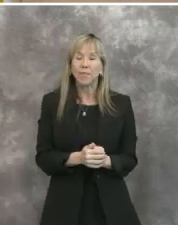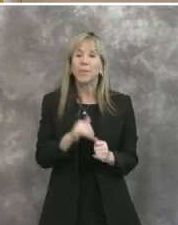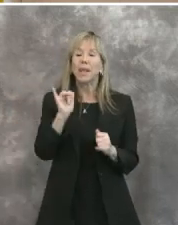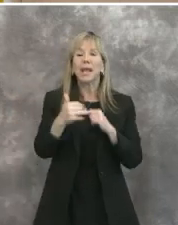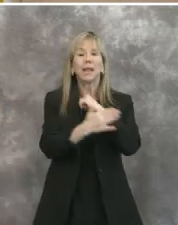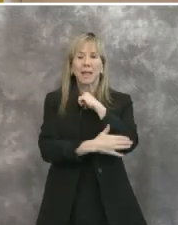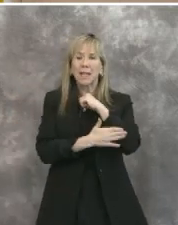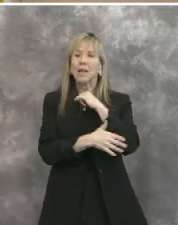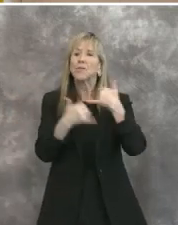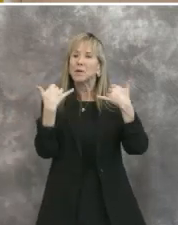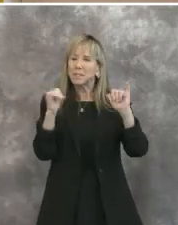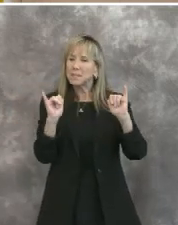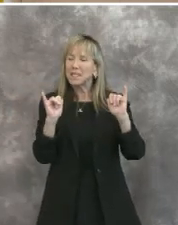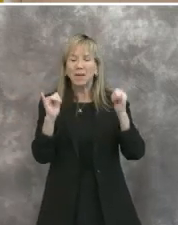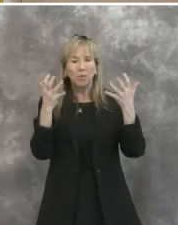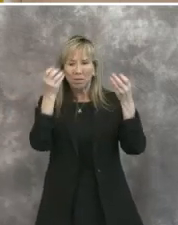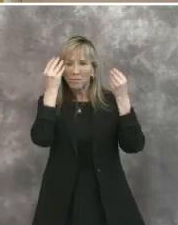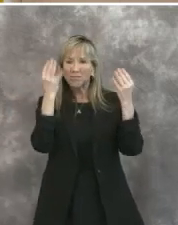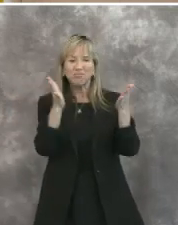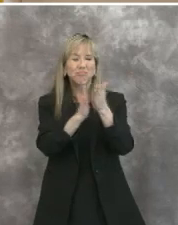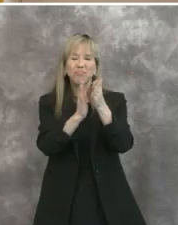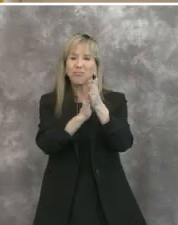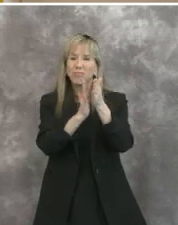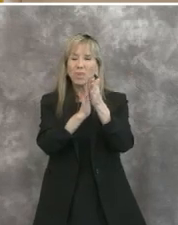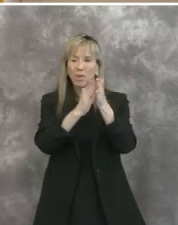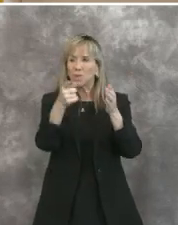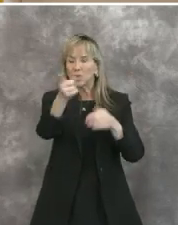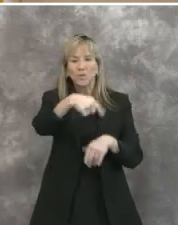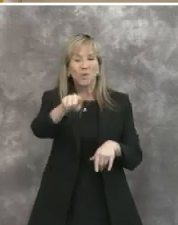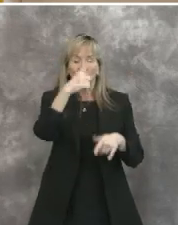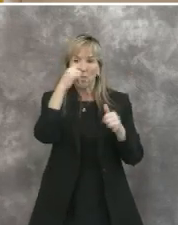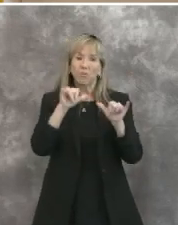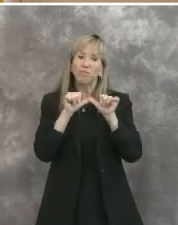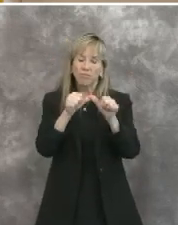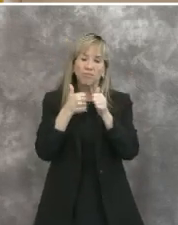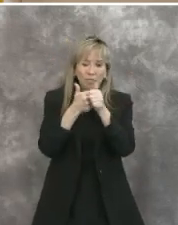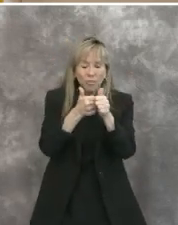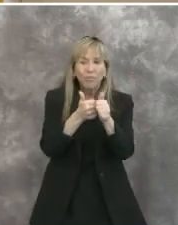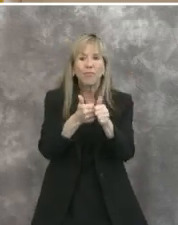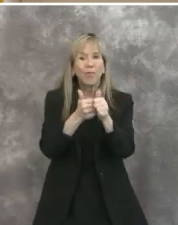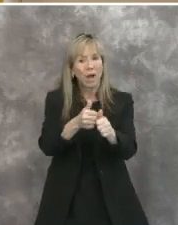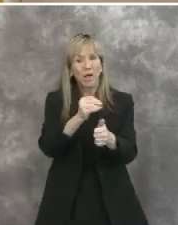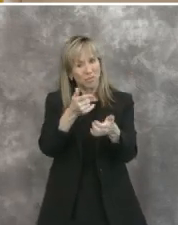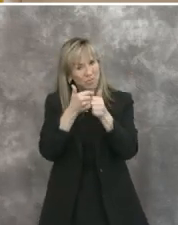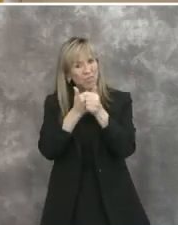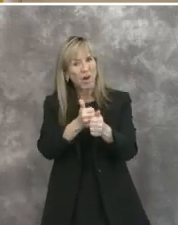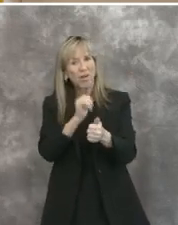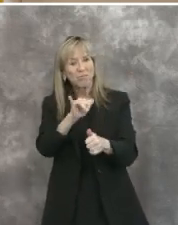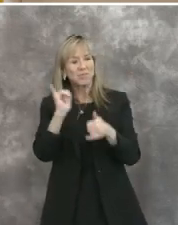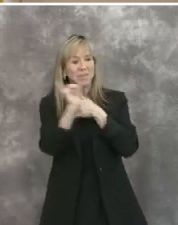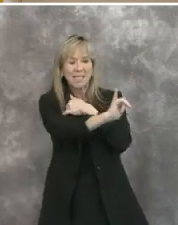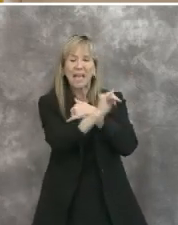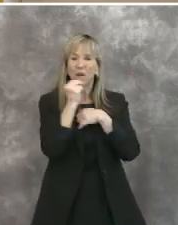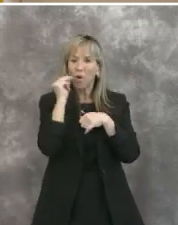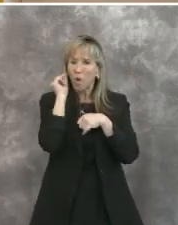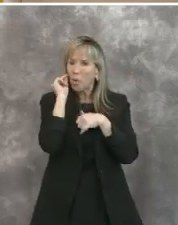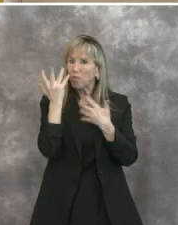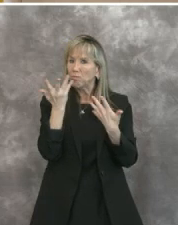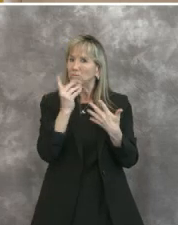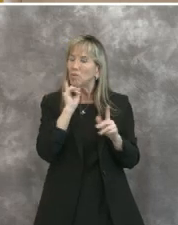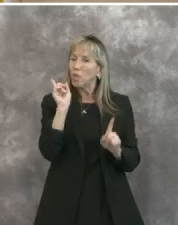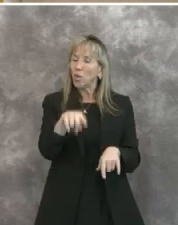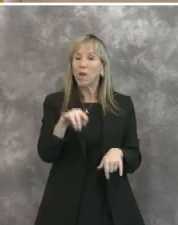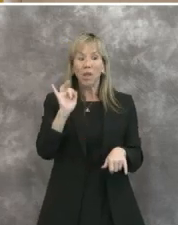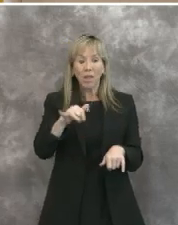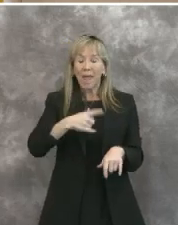county continues to applaud our public for staying the course and adhering to the stay-at-home order. Our collective efforts have really